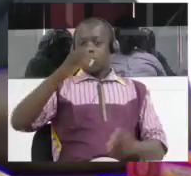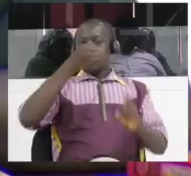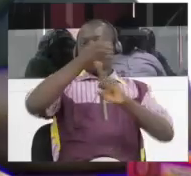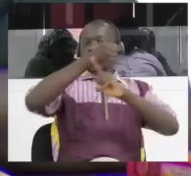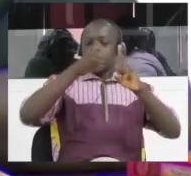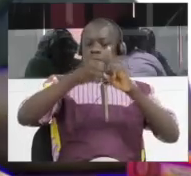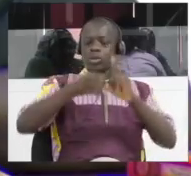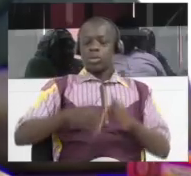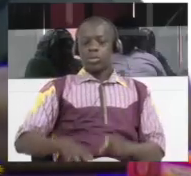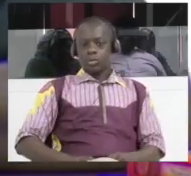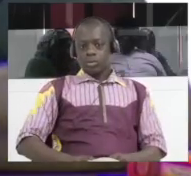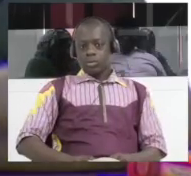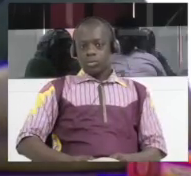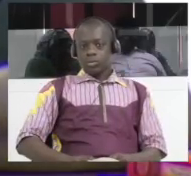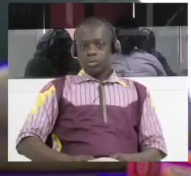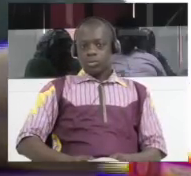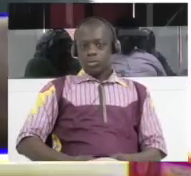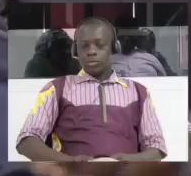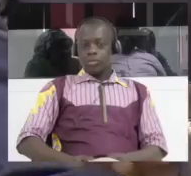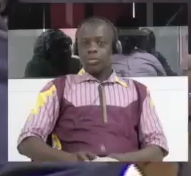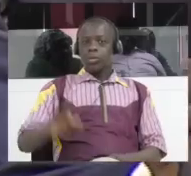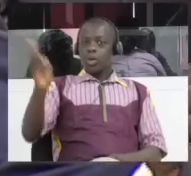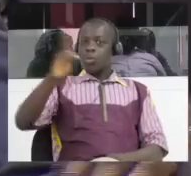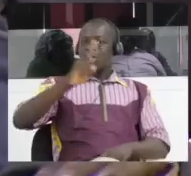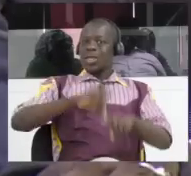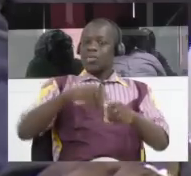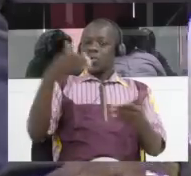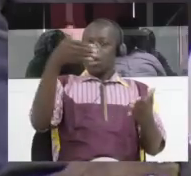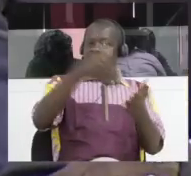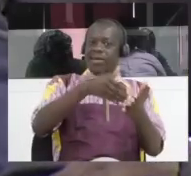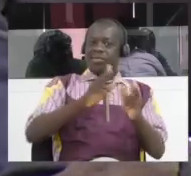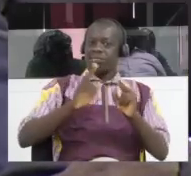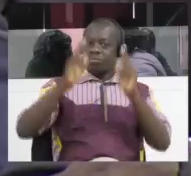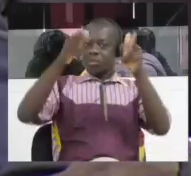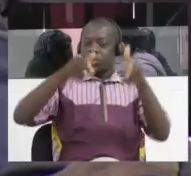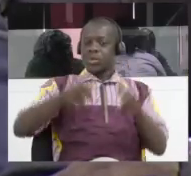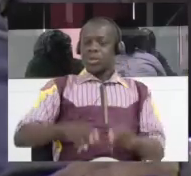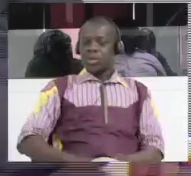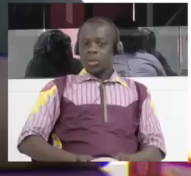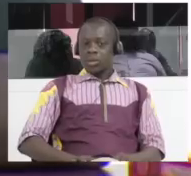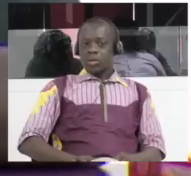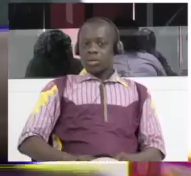going to do with the situation. What time did you arrive at the bridge?